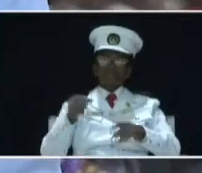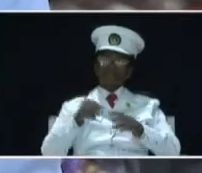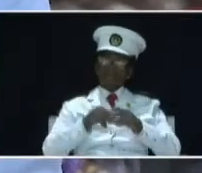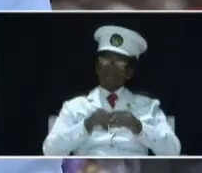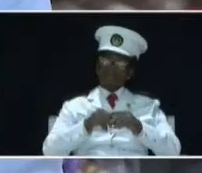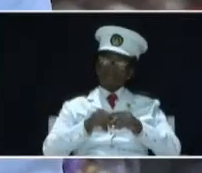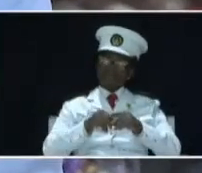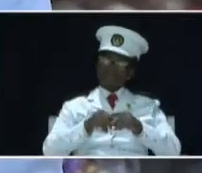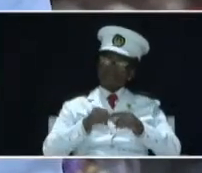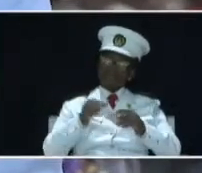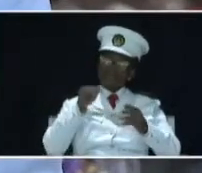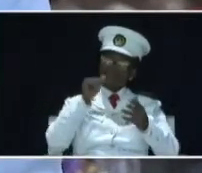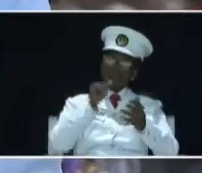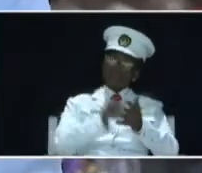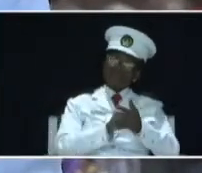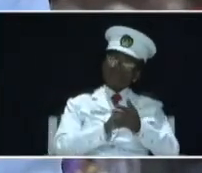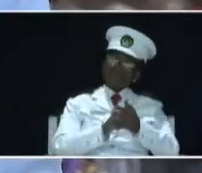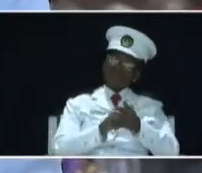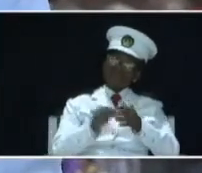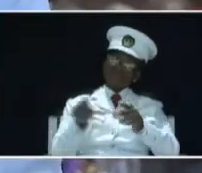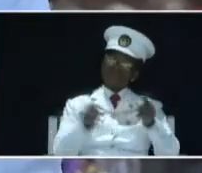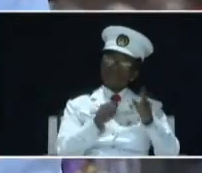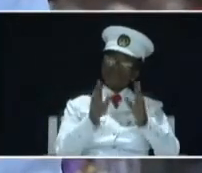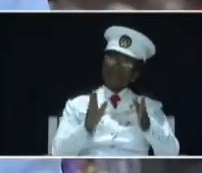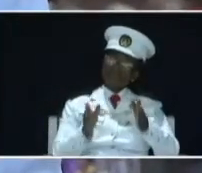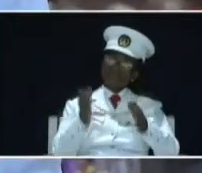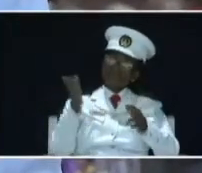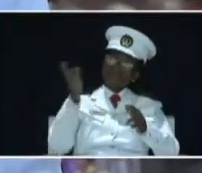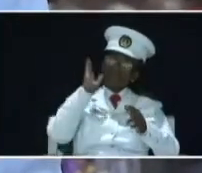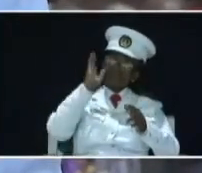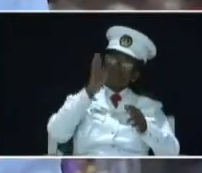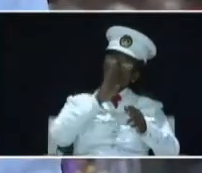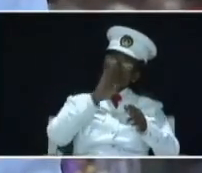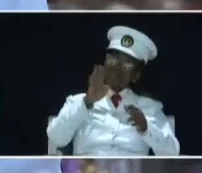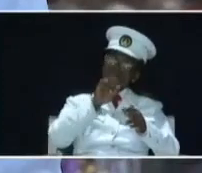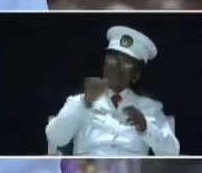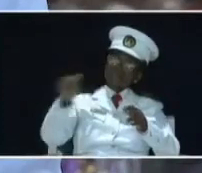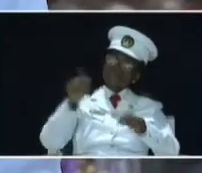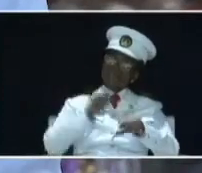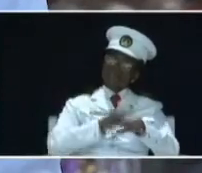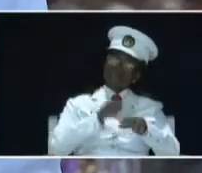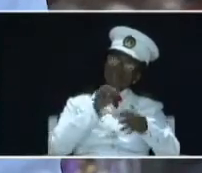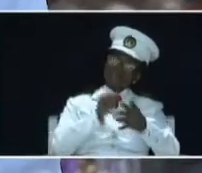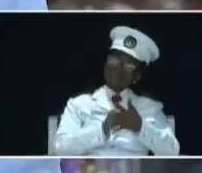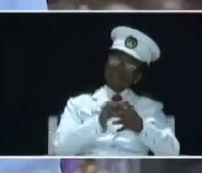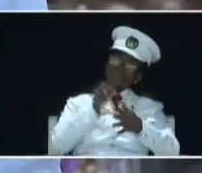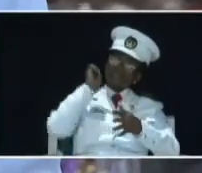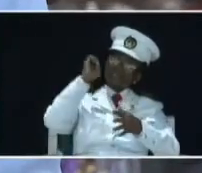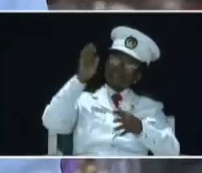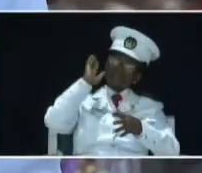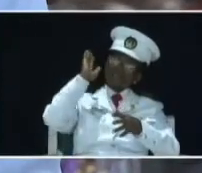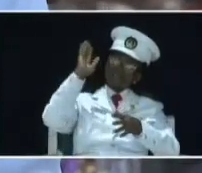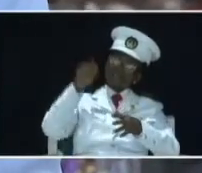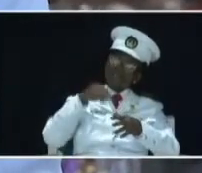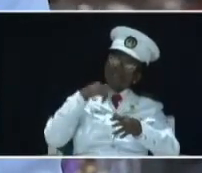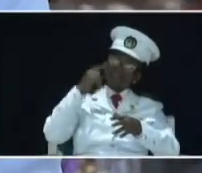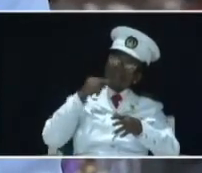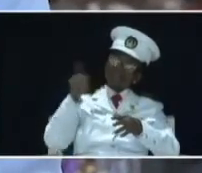As his partner, there will be times when he will say, you can't sleep, you must pray throughout the night.